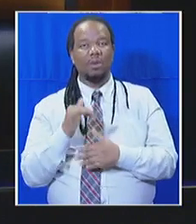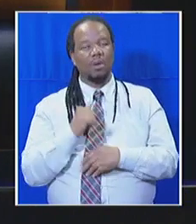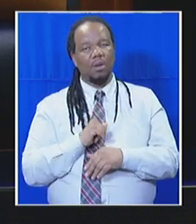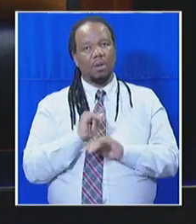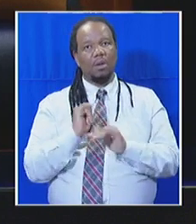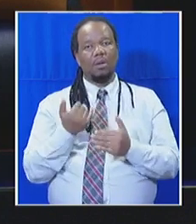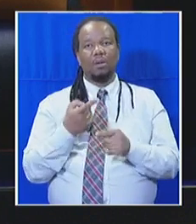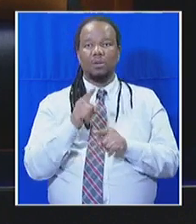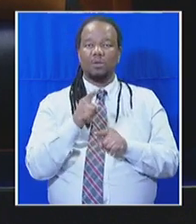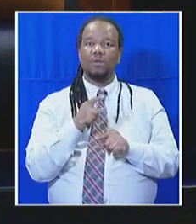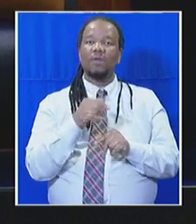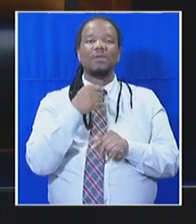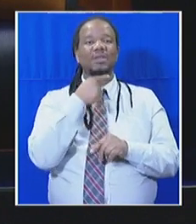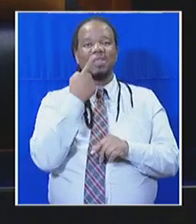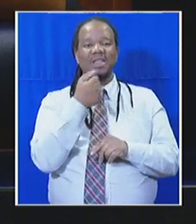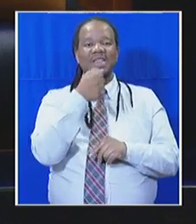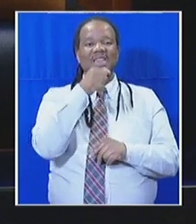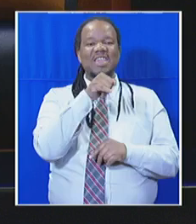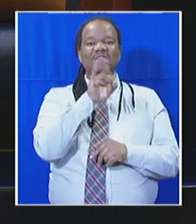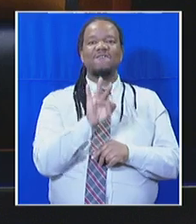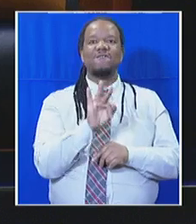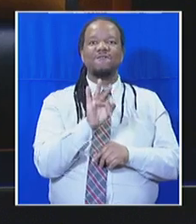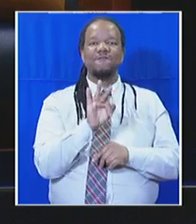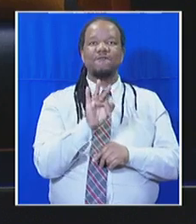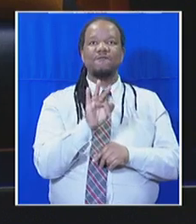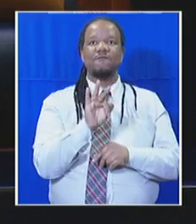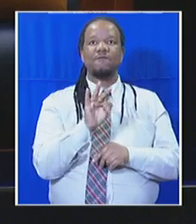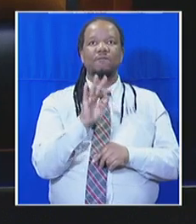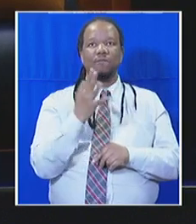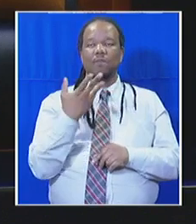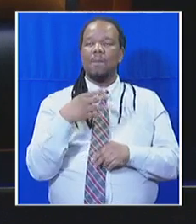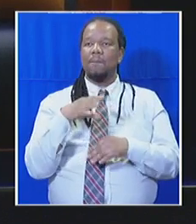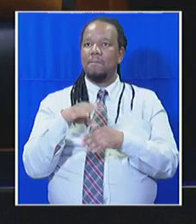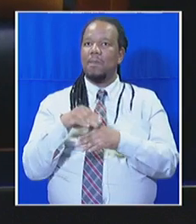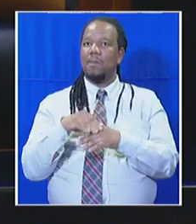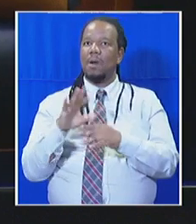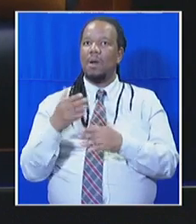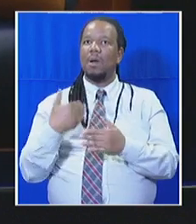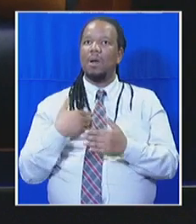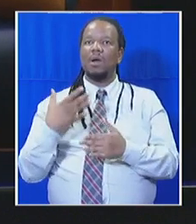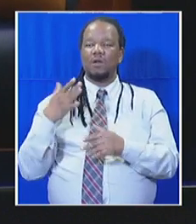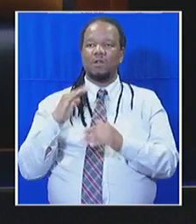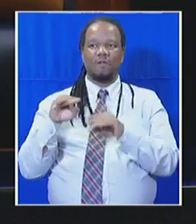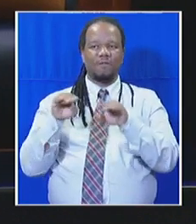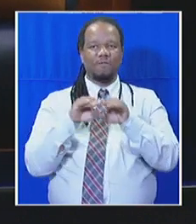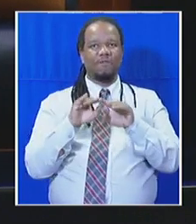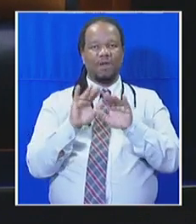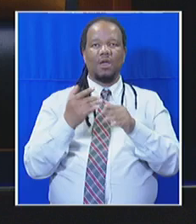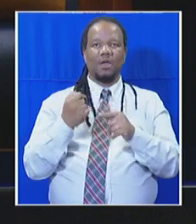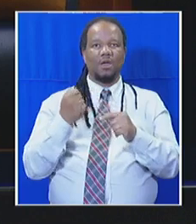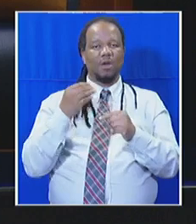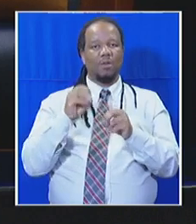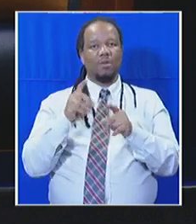conditional proposition, if. Honourable Member, will you now take your seat? I've now given you a fair chance to put your point. You must also read